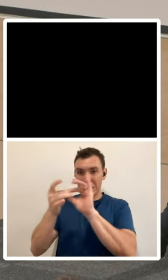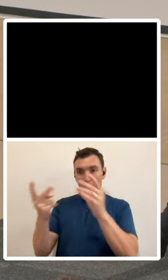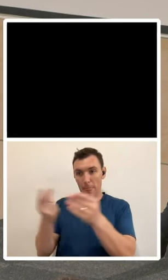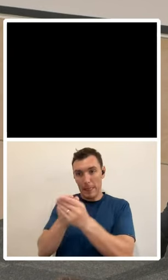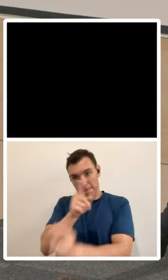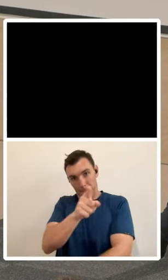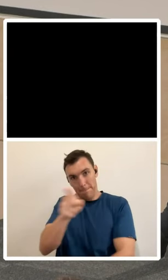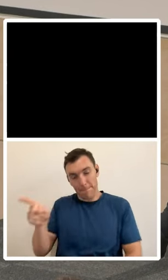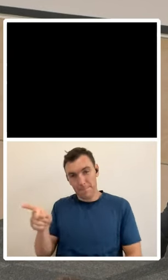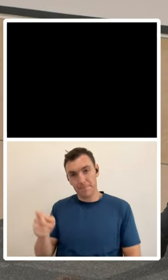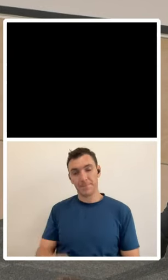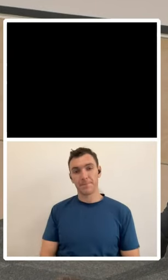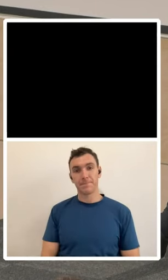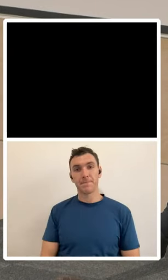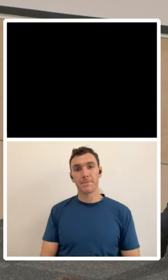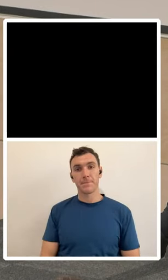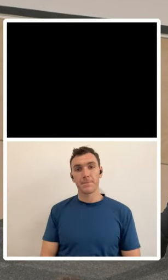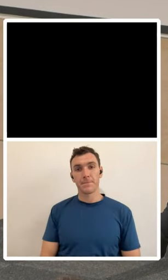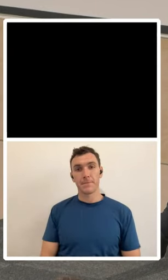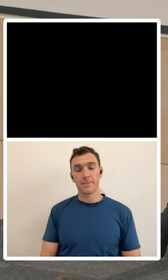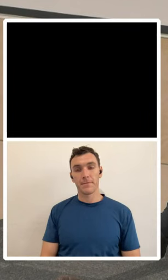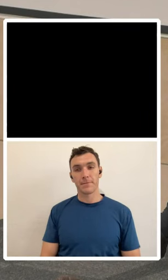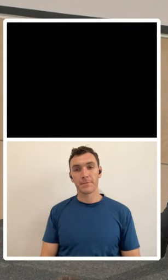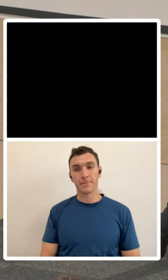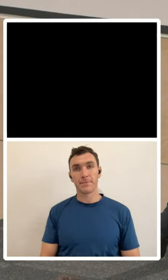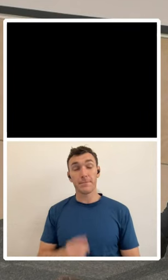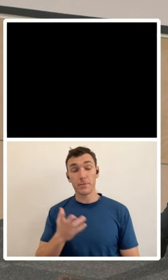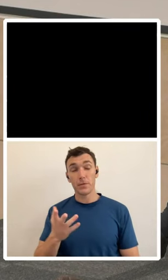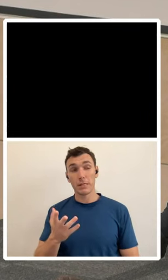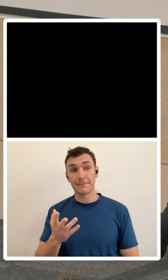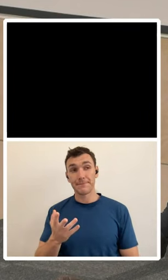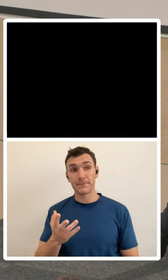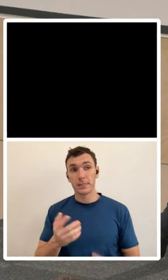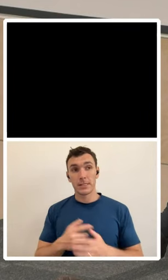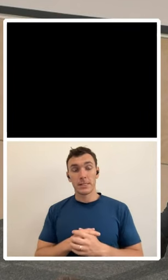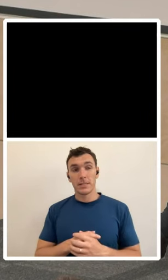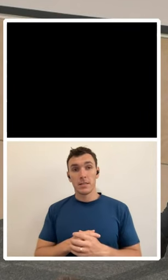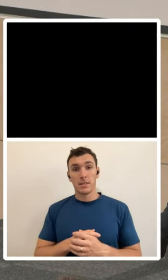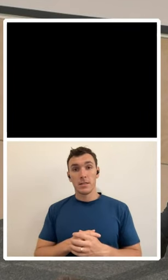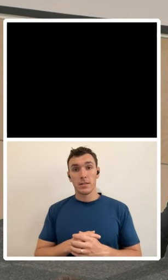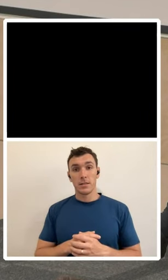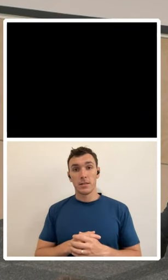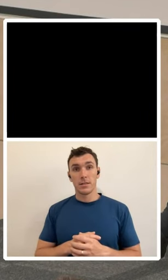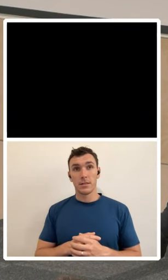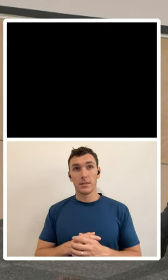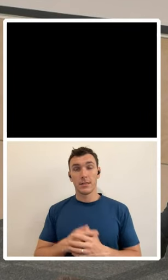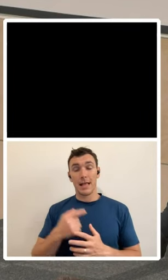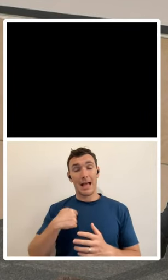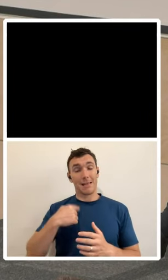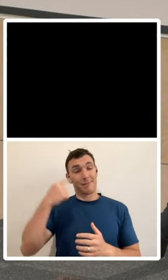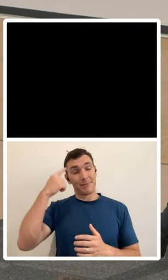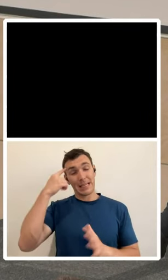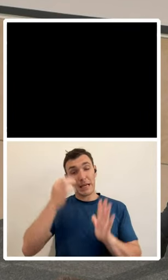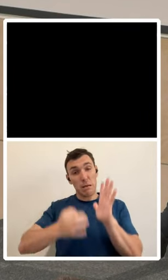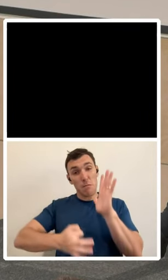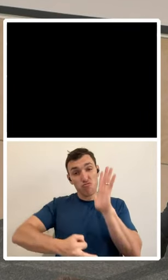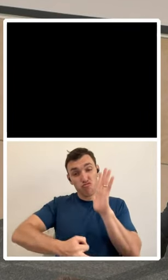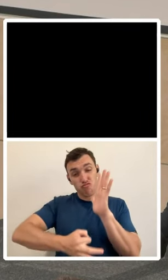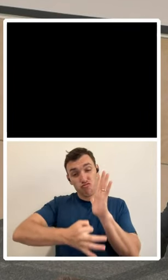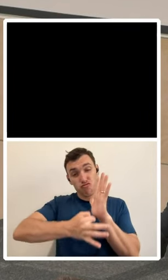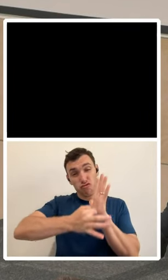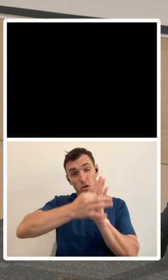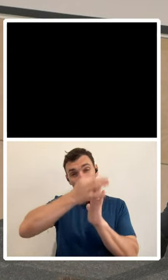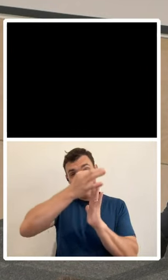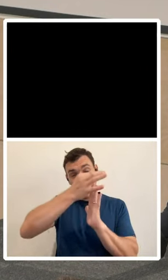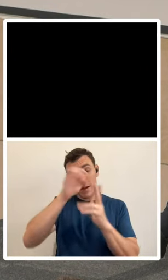think, I honestly think we will only be able to get an improvement here if when I pull your average man or woman off the street and